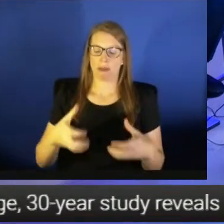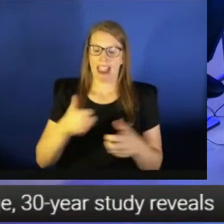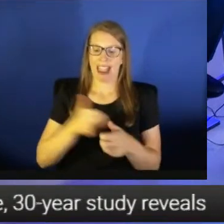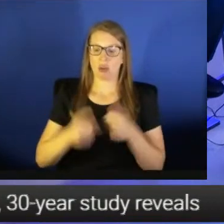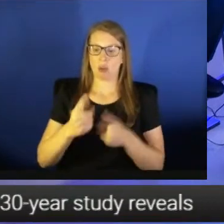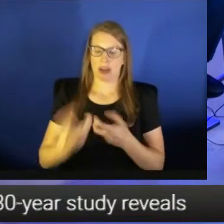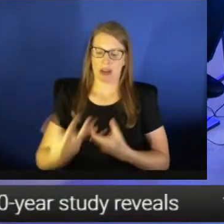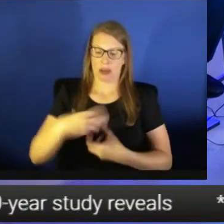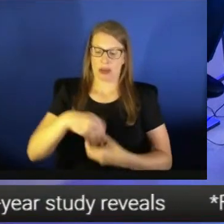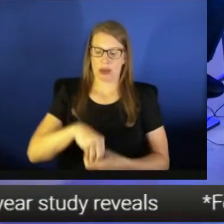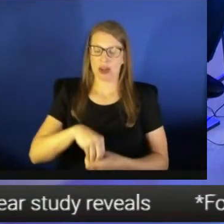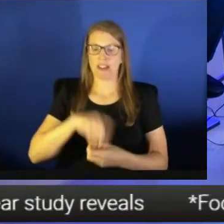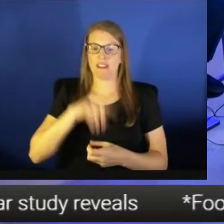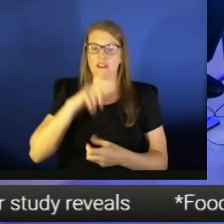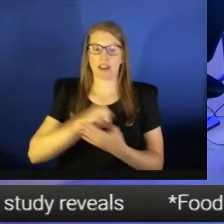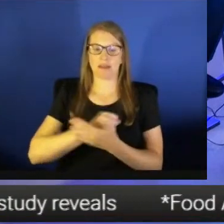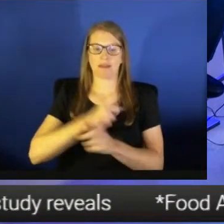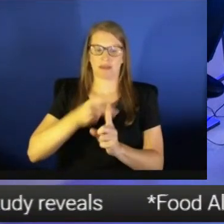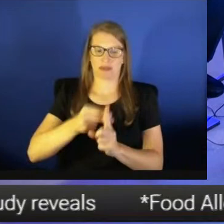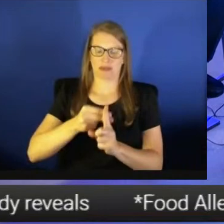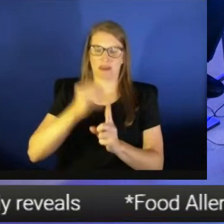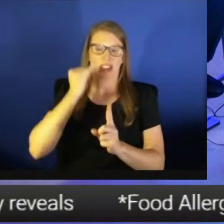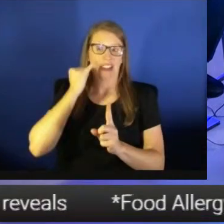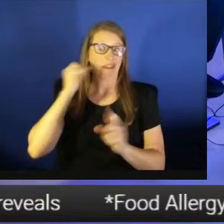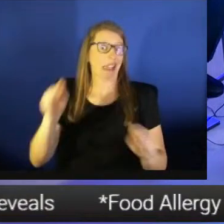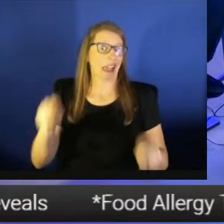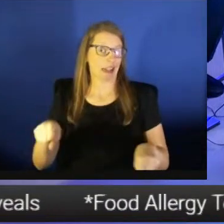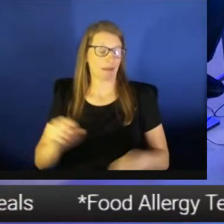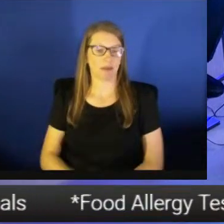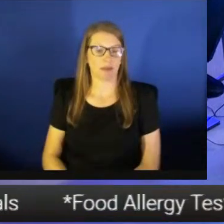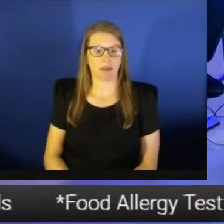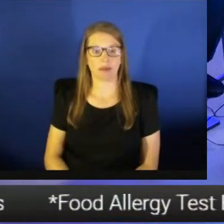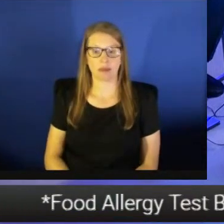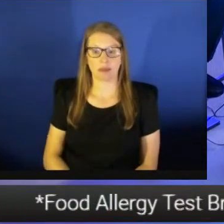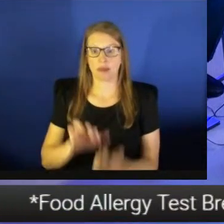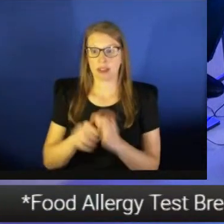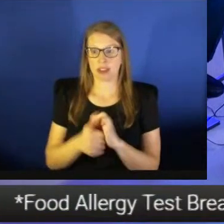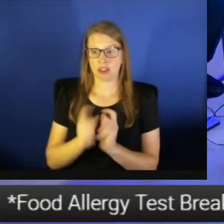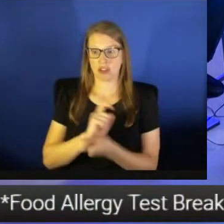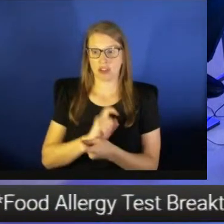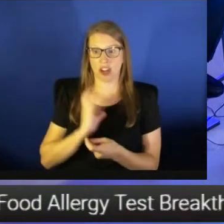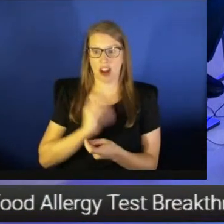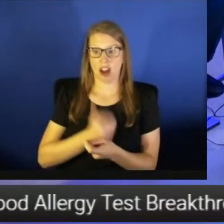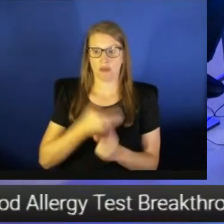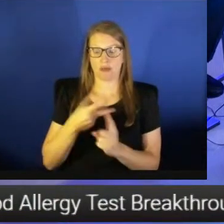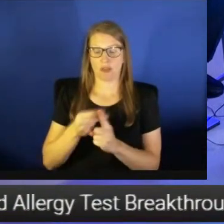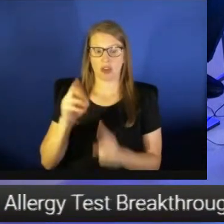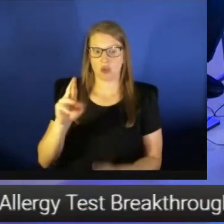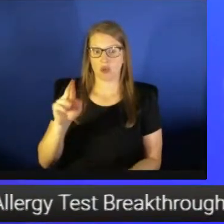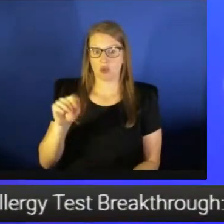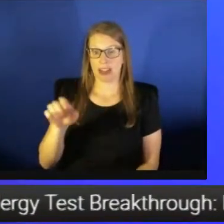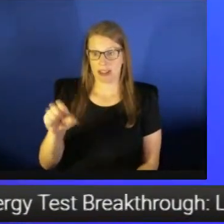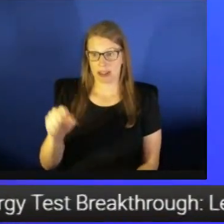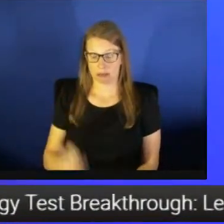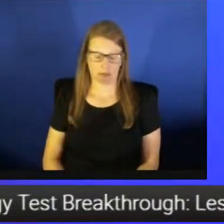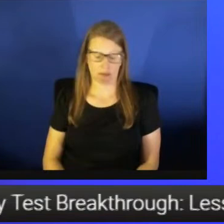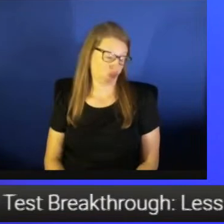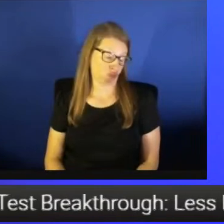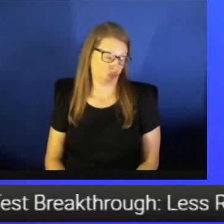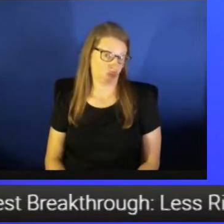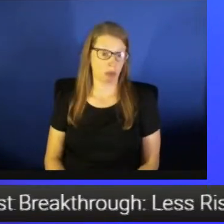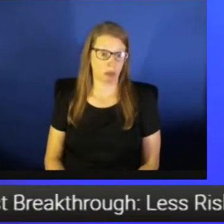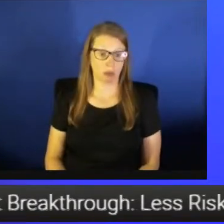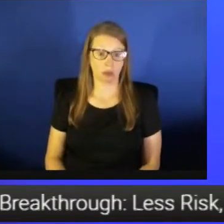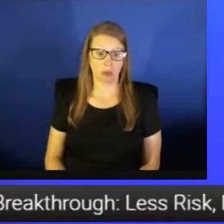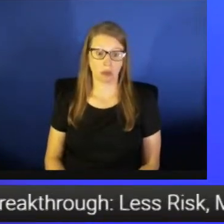able to be vaccinated if they can. So how will this change our vaccination rates? Okay. Well, I mean, I think we're going to